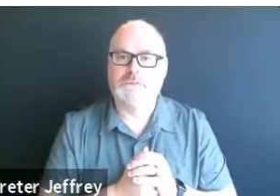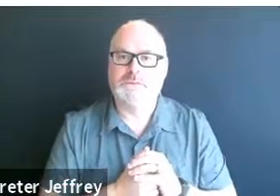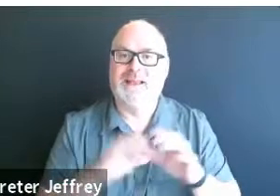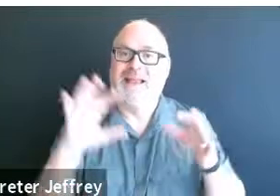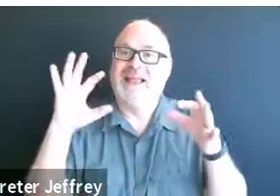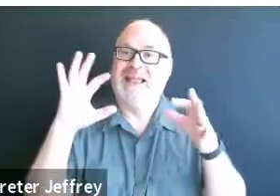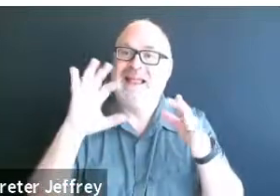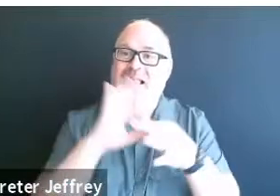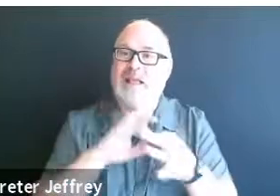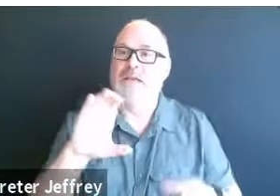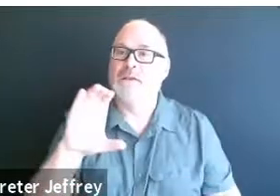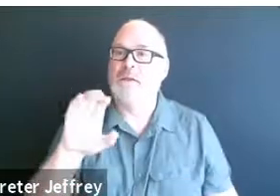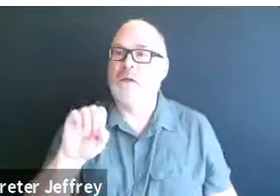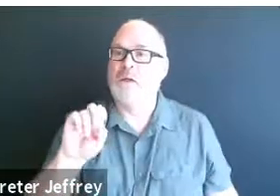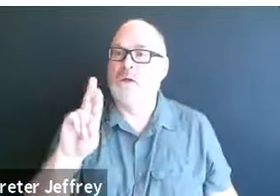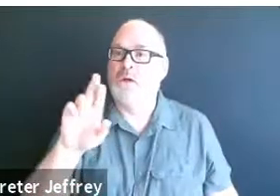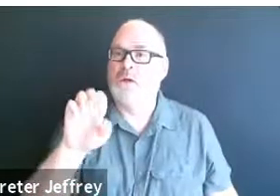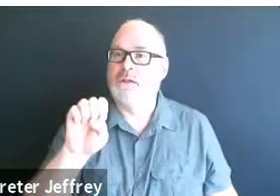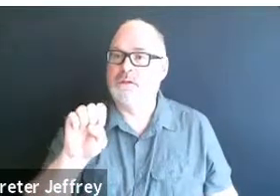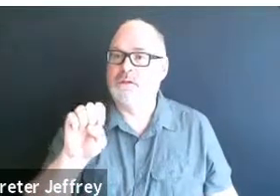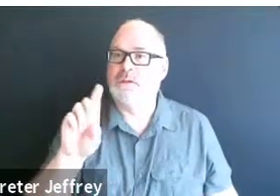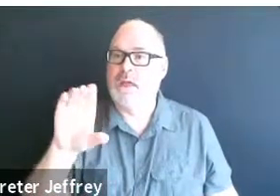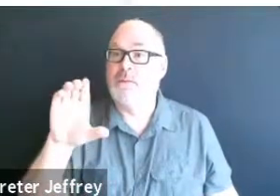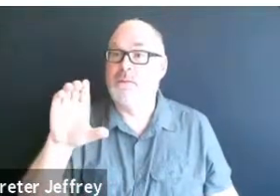course documents,